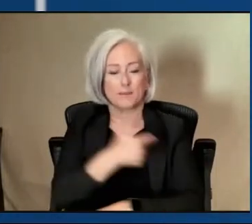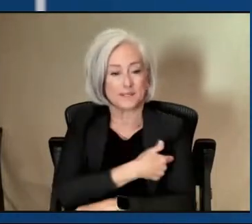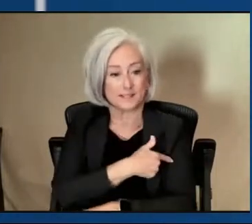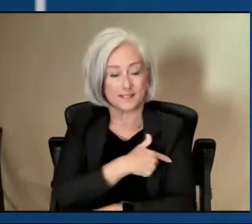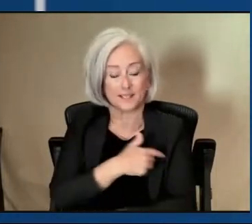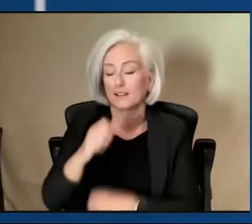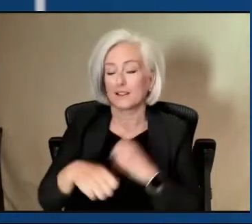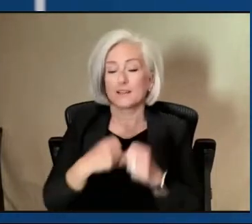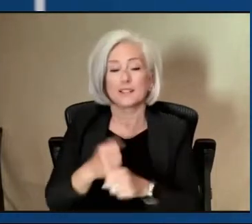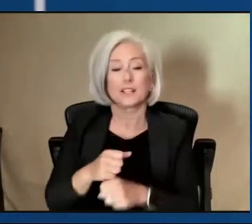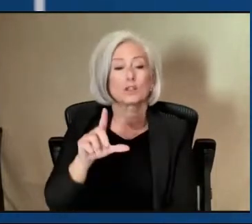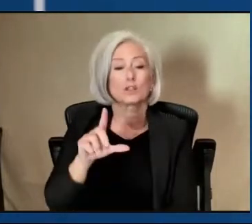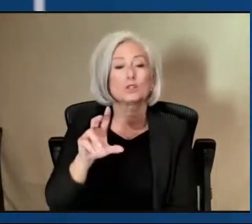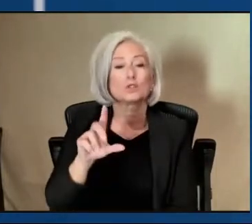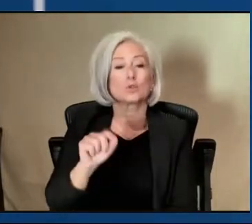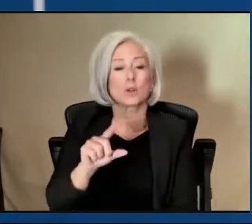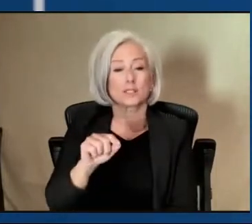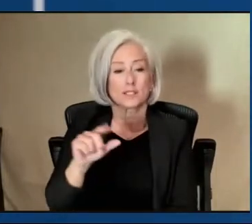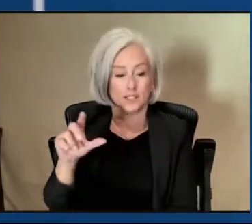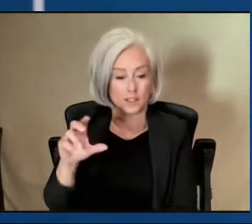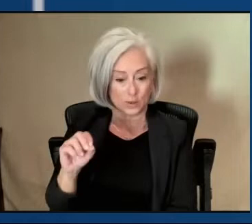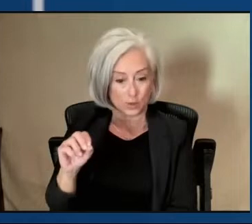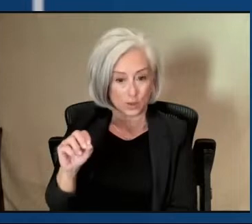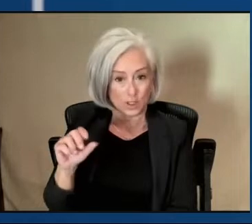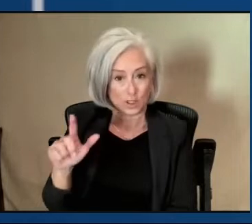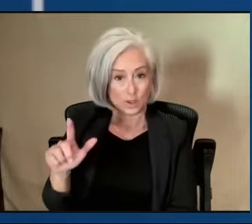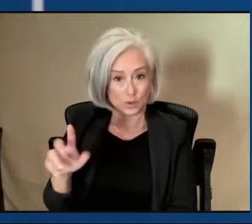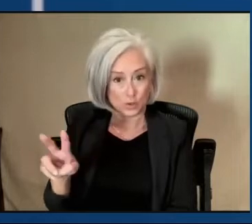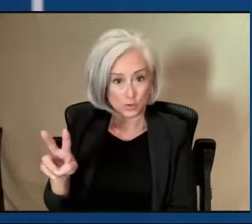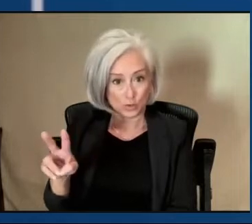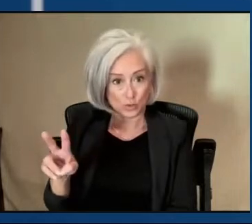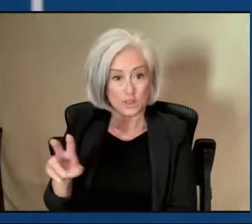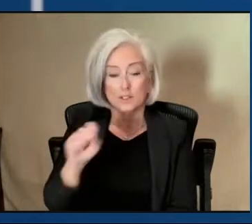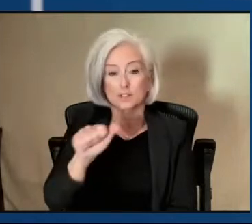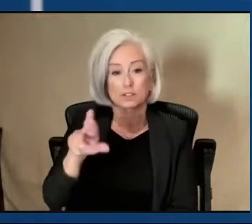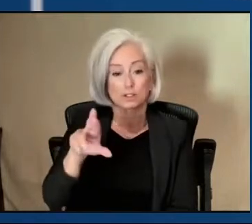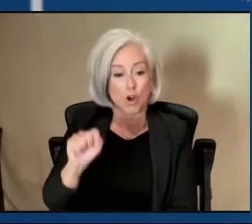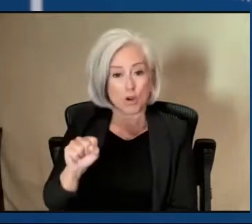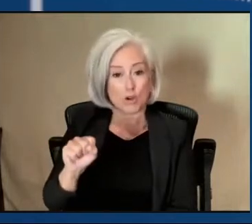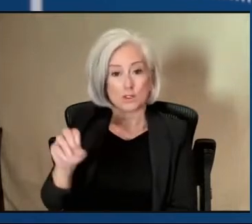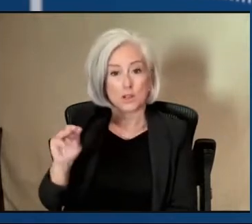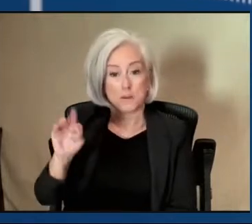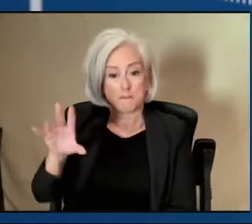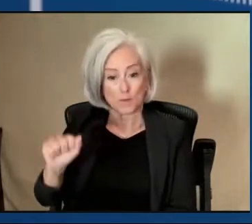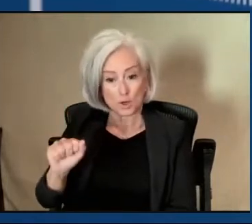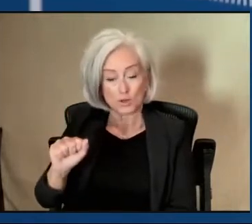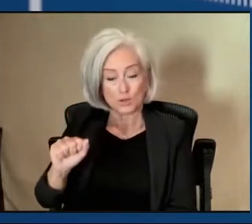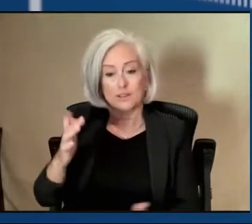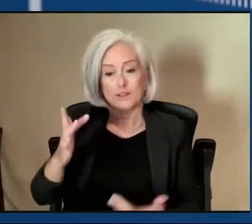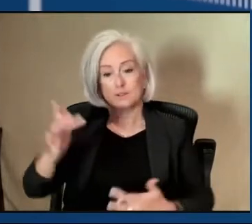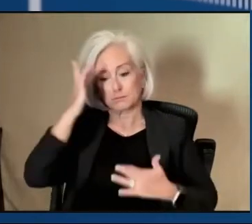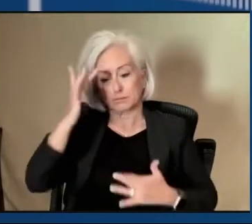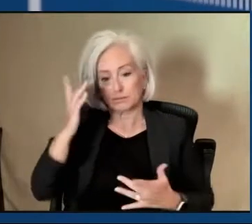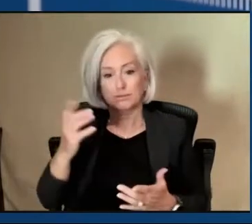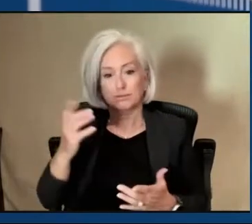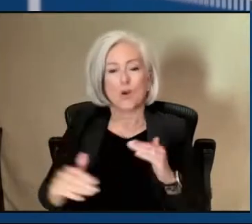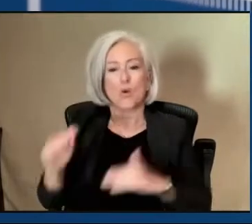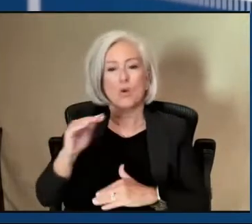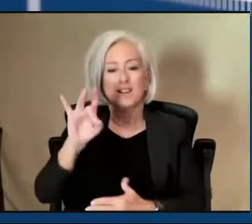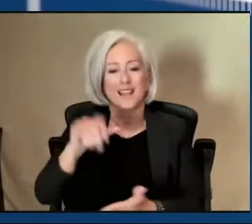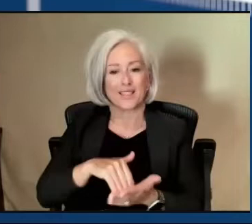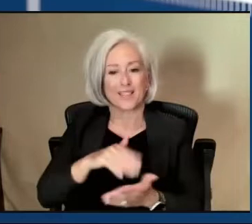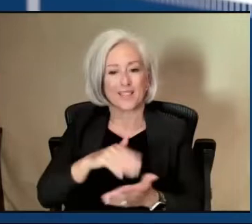severe acute respiratory syndrome coronavirus, or SARS, sickened 8,000 people in 29 countries and